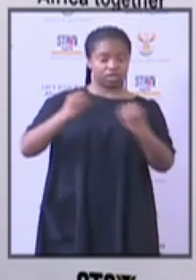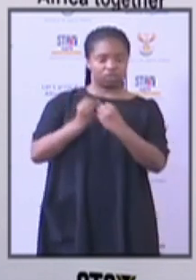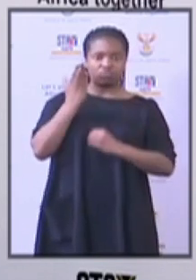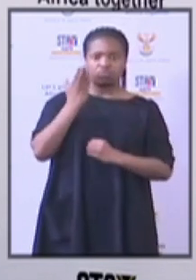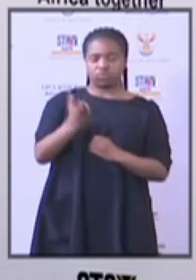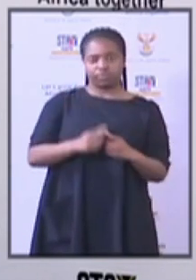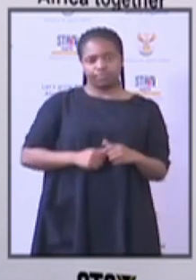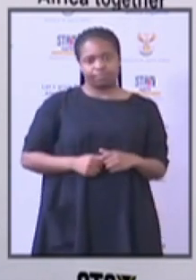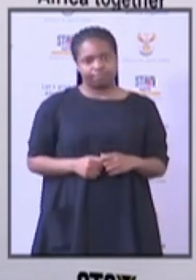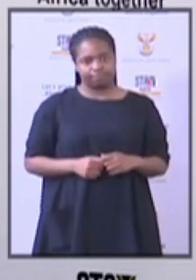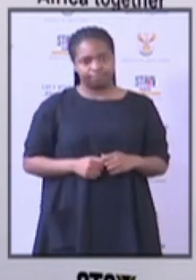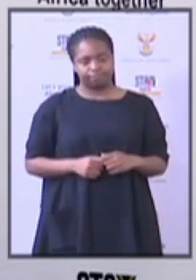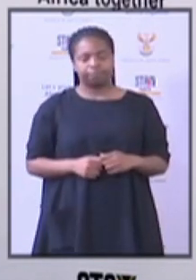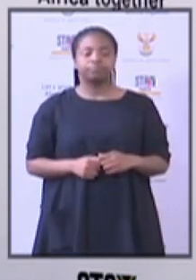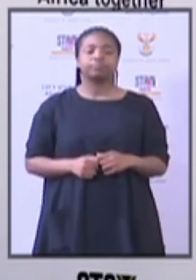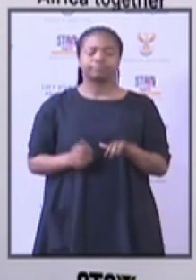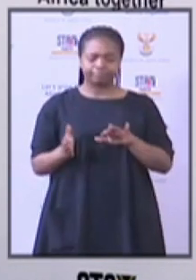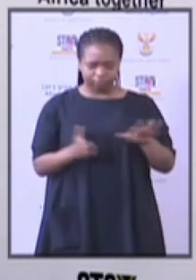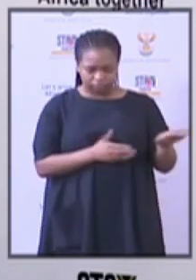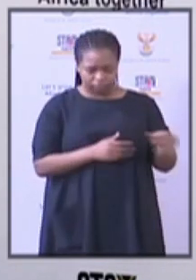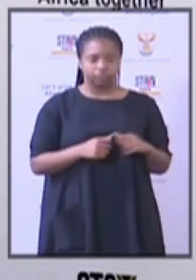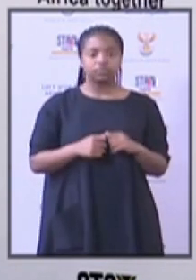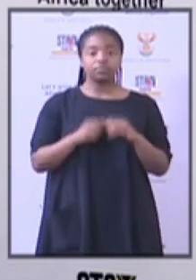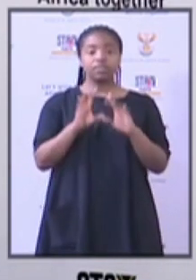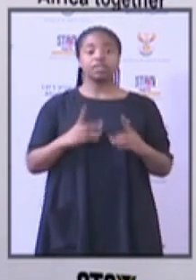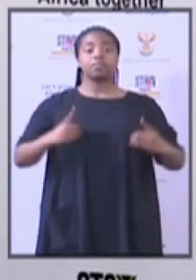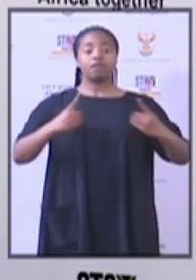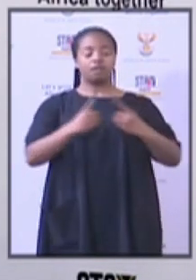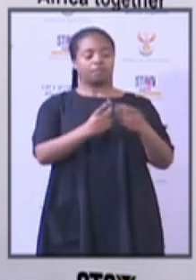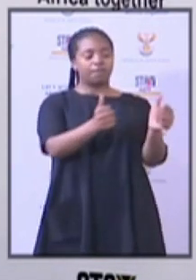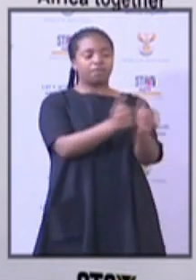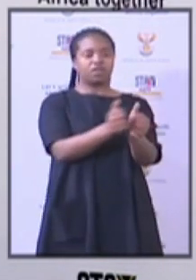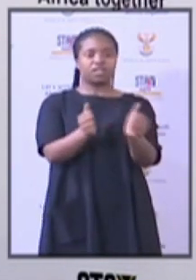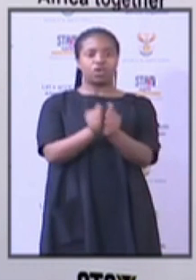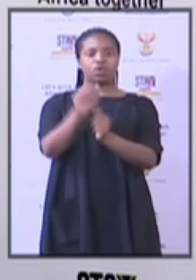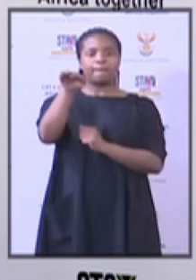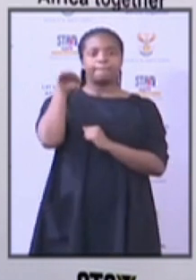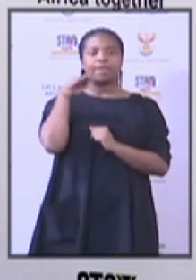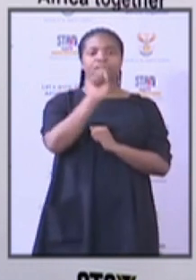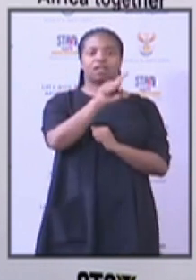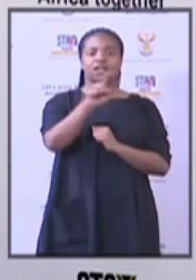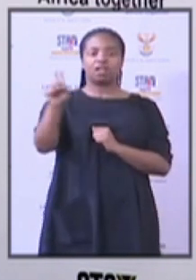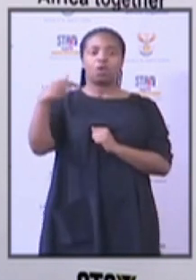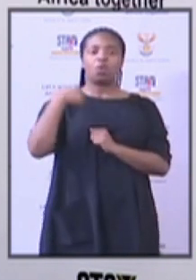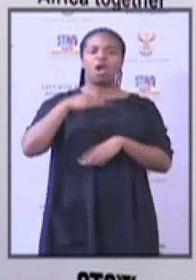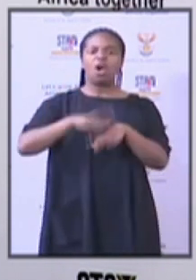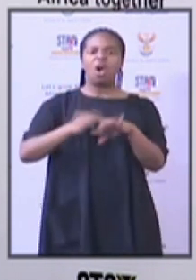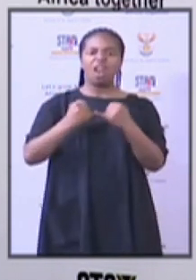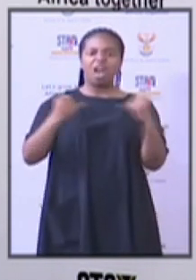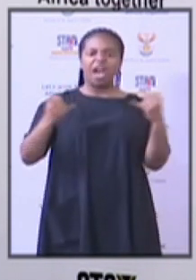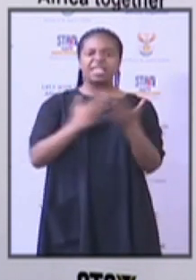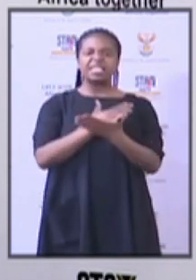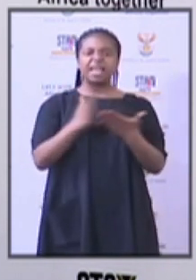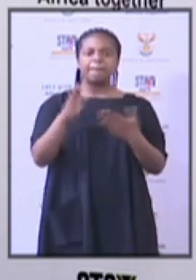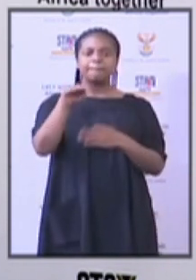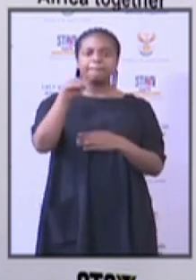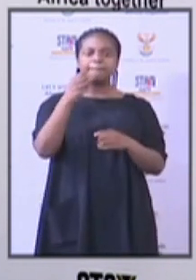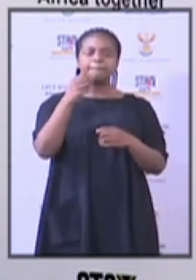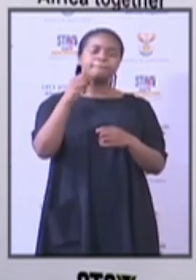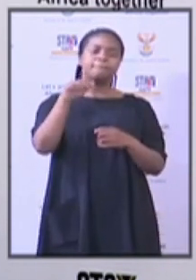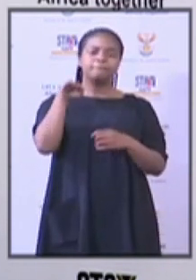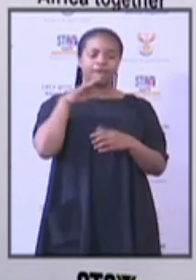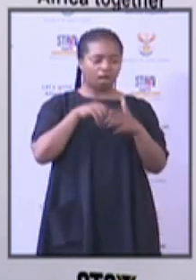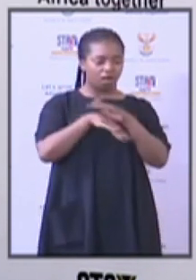The department, in partnership with the banks, which participate in the online system of smart ID card